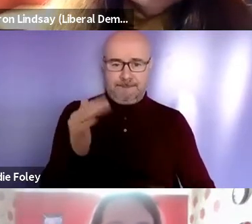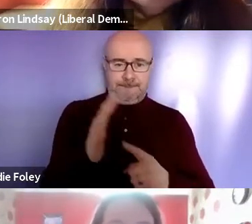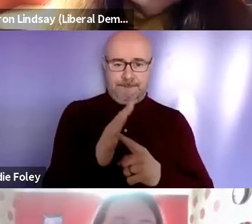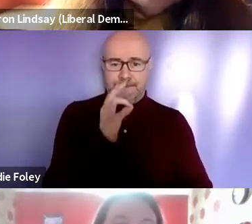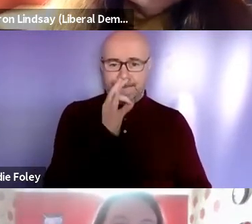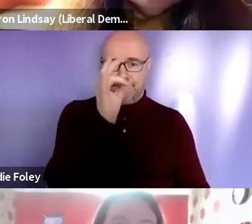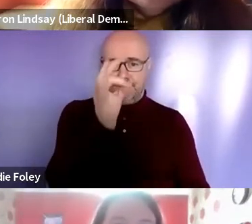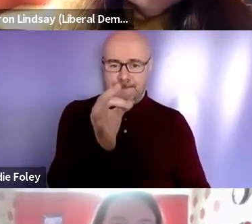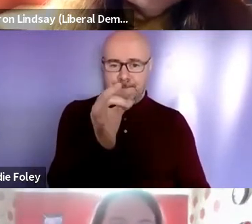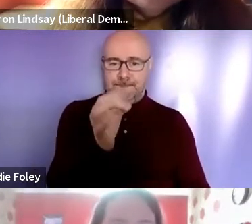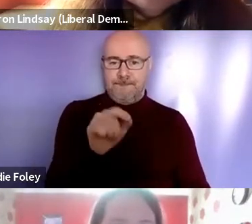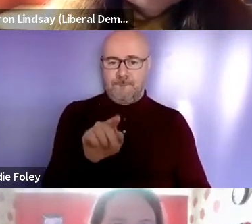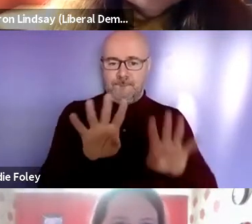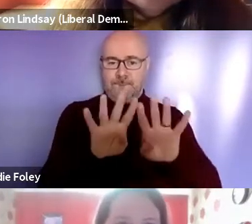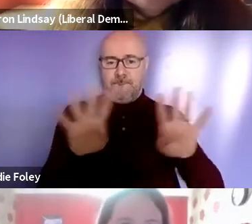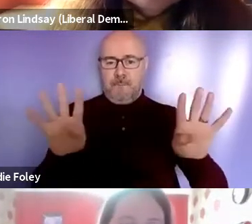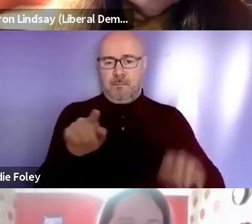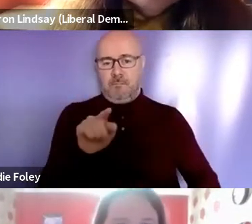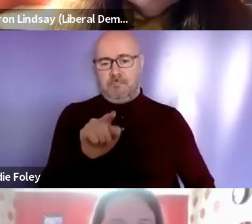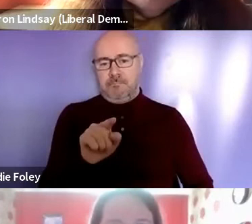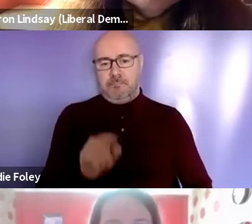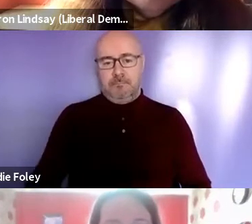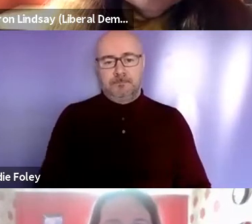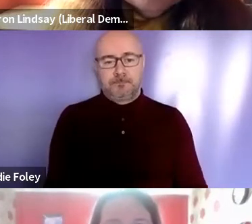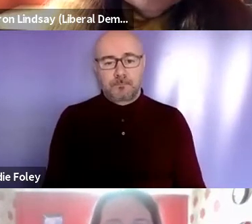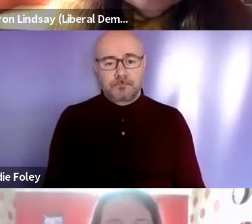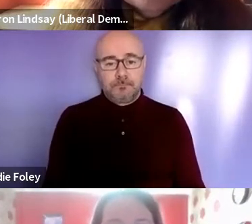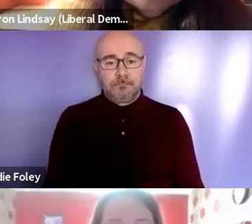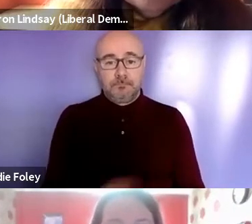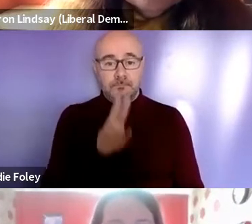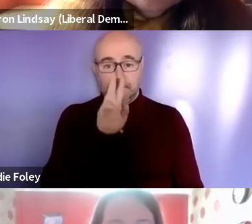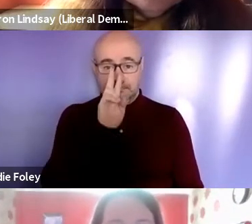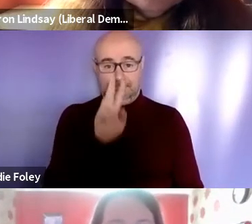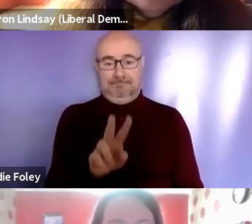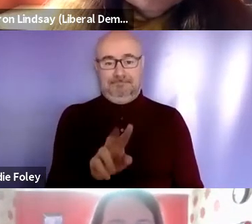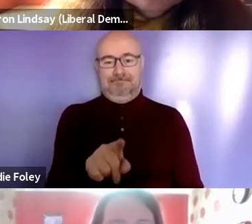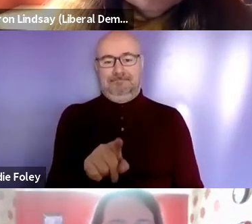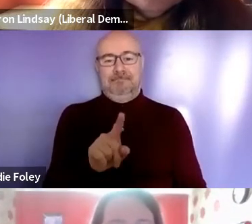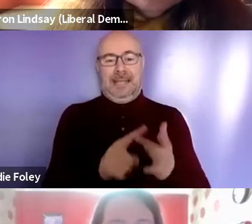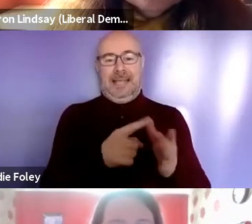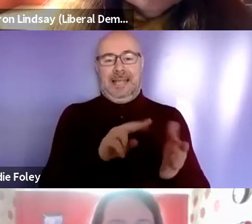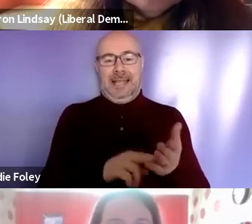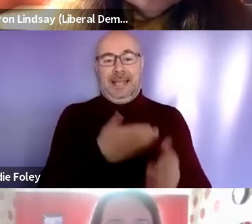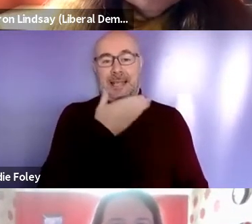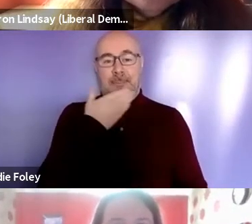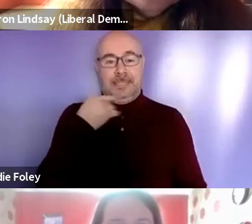that's been put in advance. Ian, I can see if you unmute yourself.